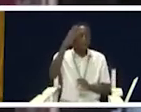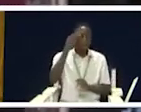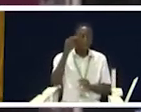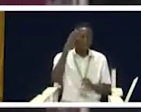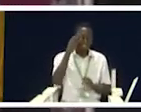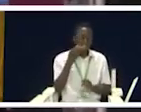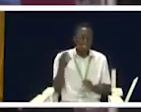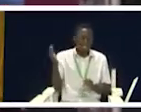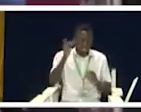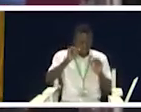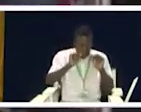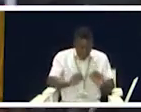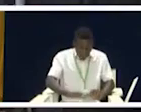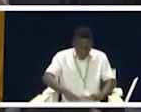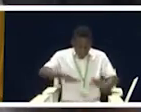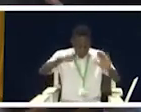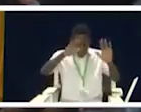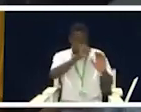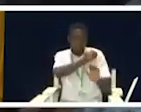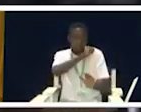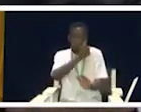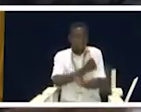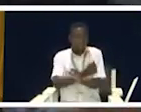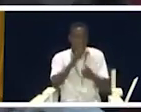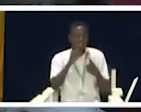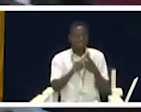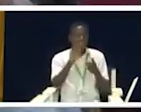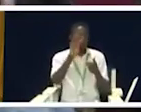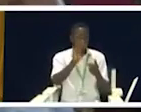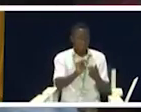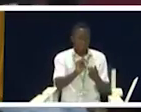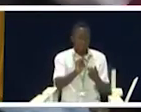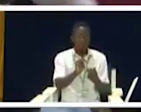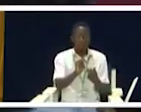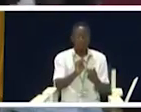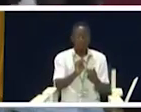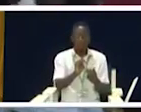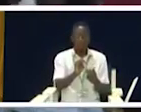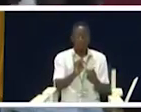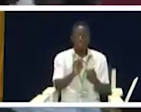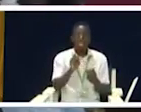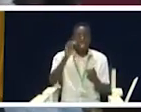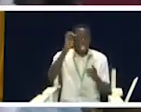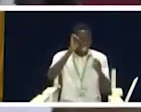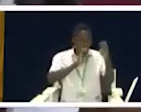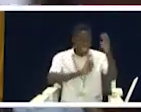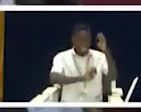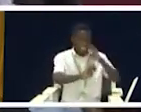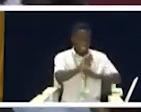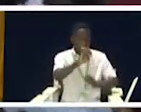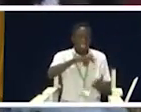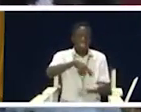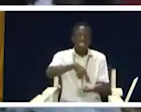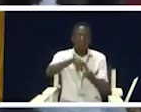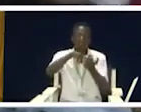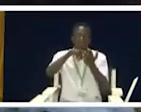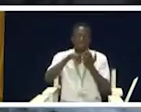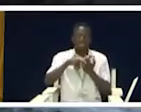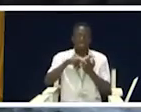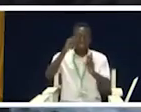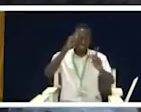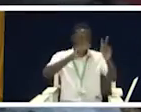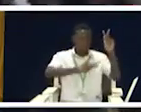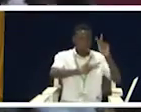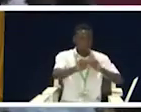submitted authority to him. Elijah representing the prophet, because everything has been prophesied about Jesus, while